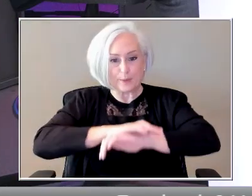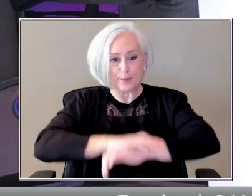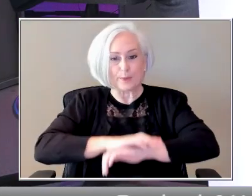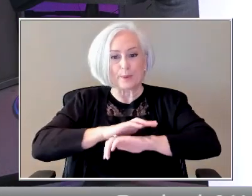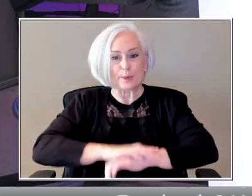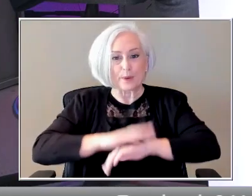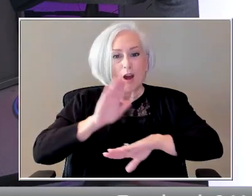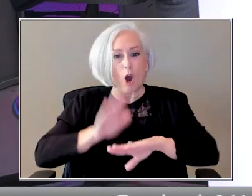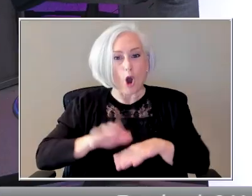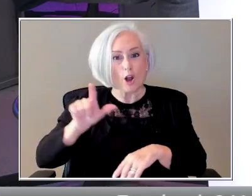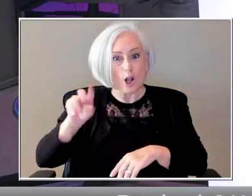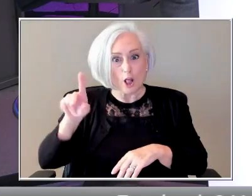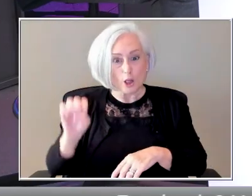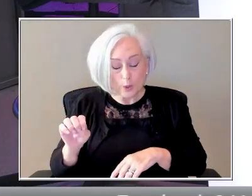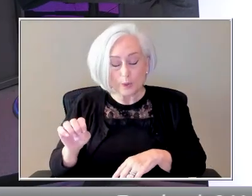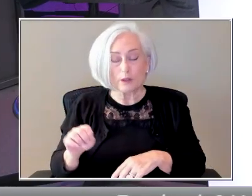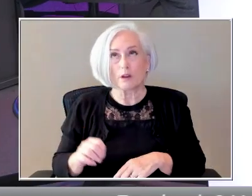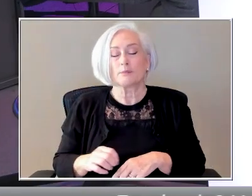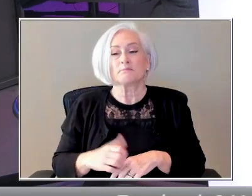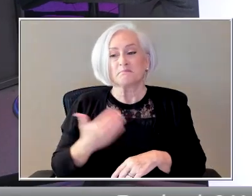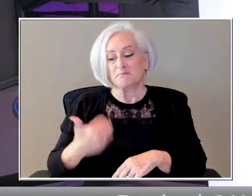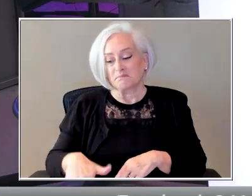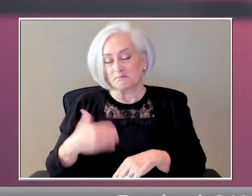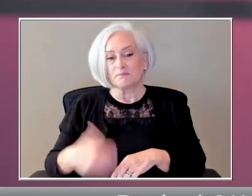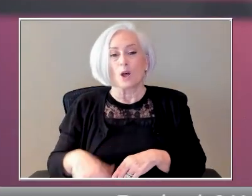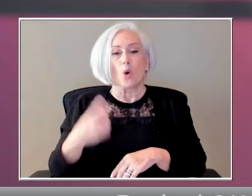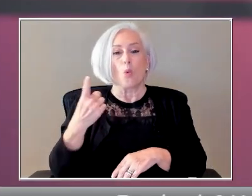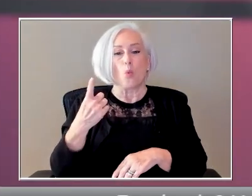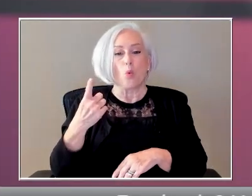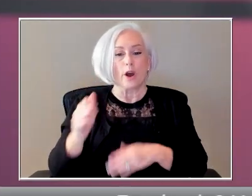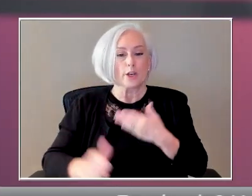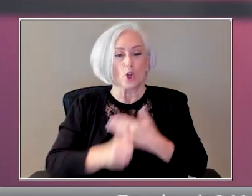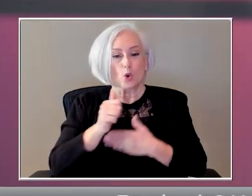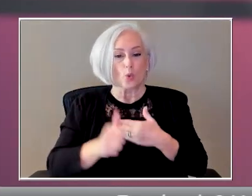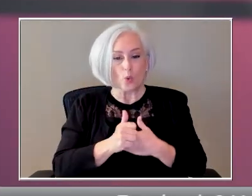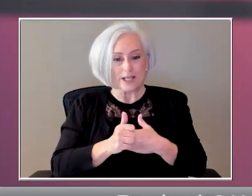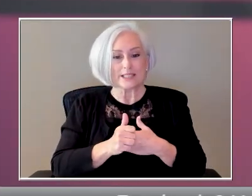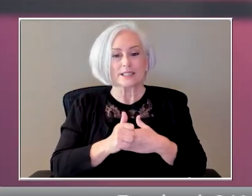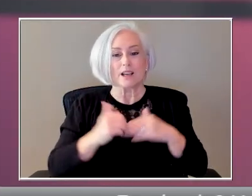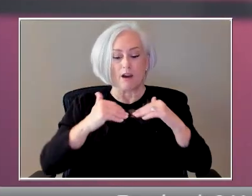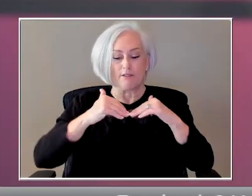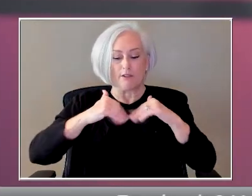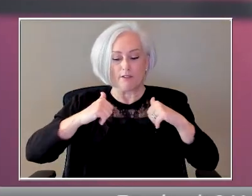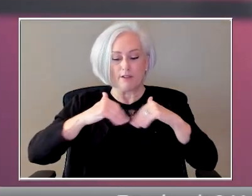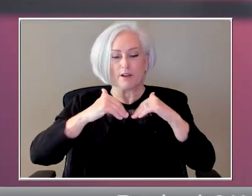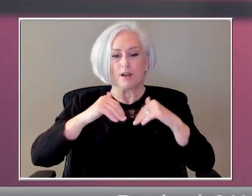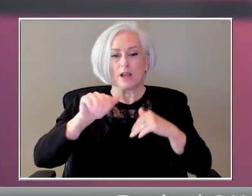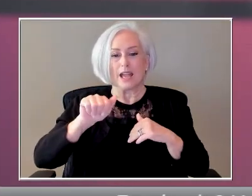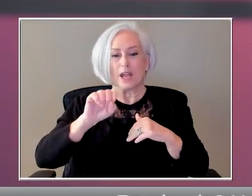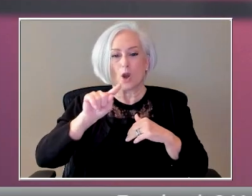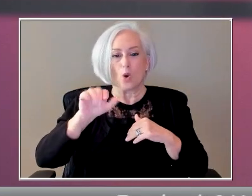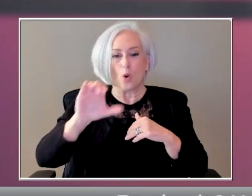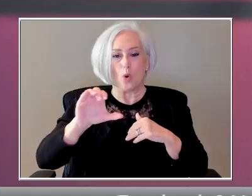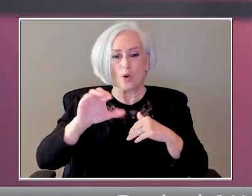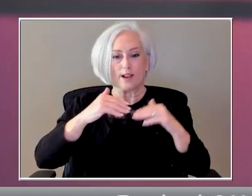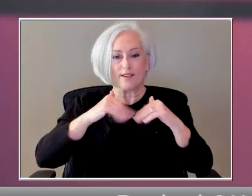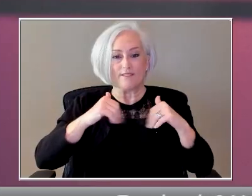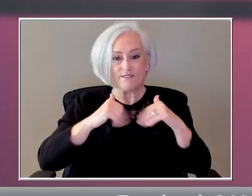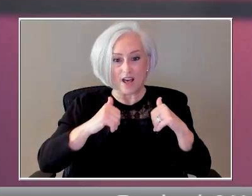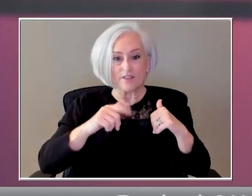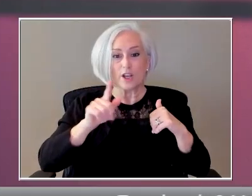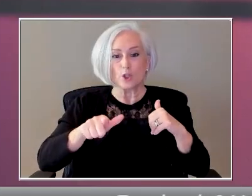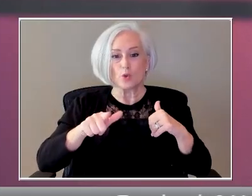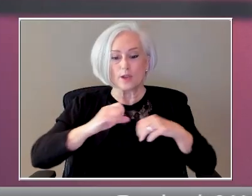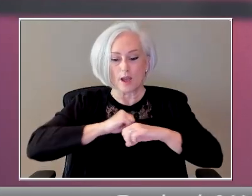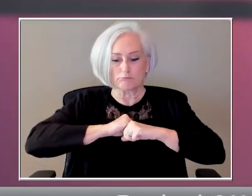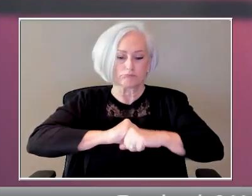one of the risks of putting an aortic valve in is that you can go into complete heart block because of the pressure on the conduction system, and